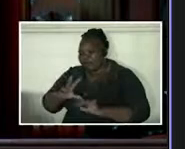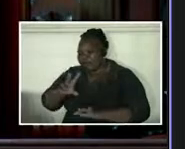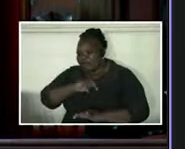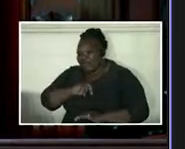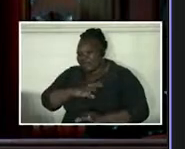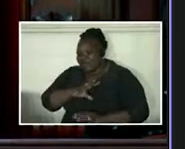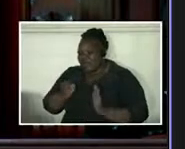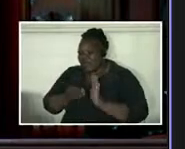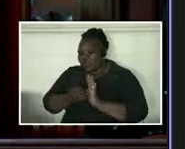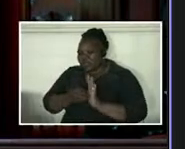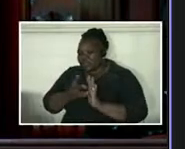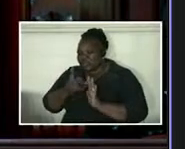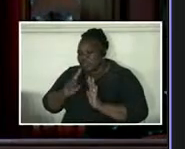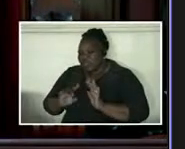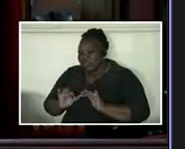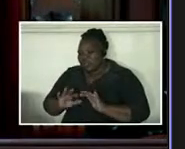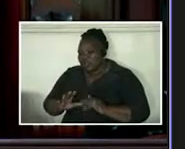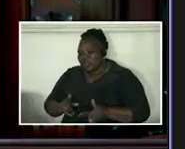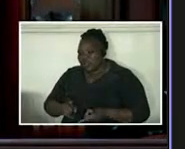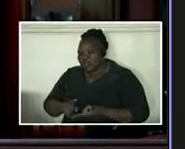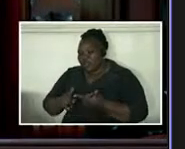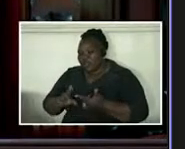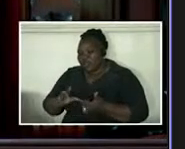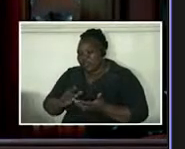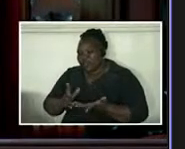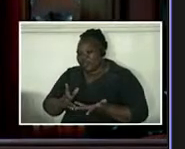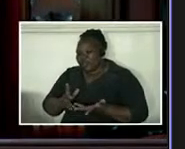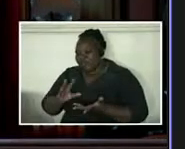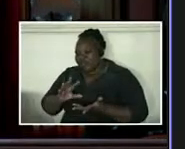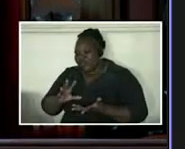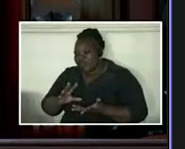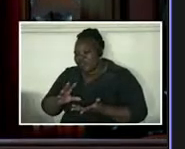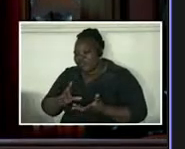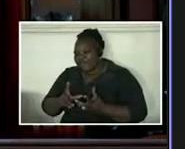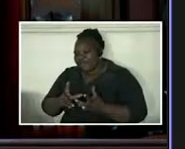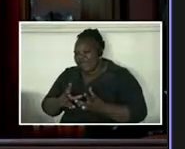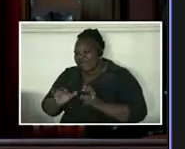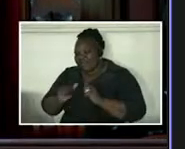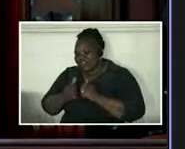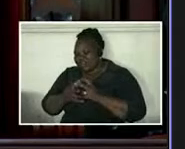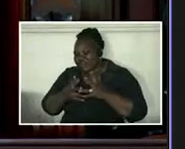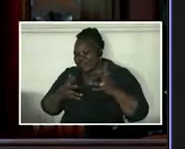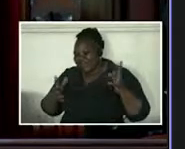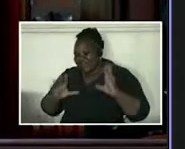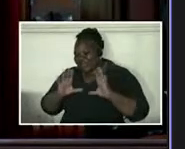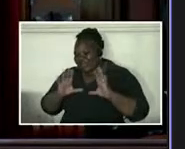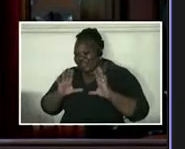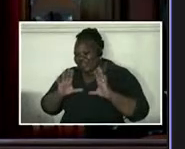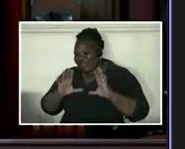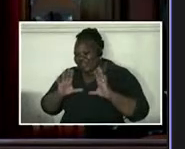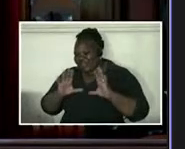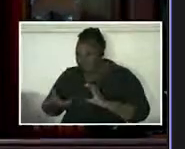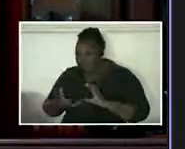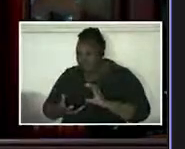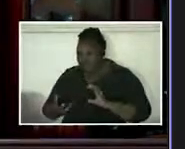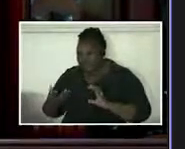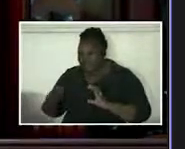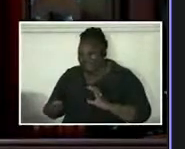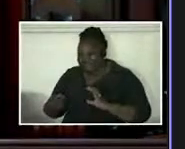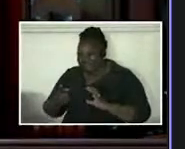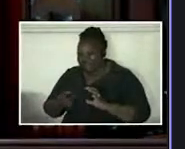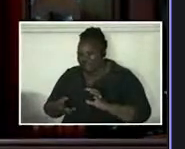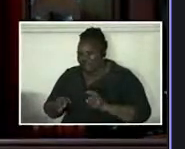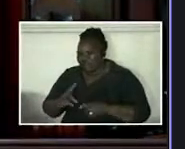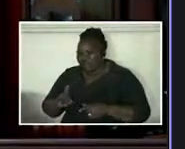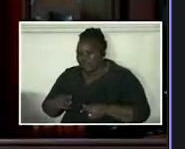department's financial needs are greater than its available resources but encourages the department to maximize what has been made available to it